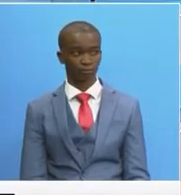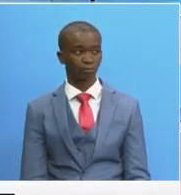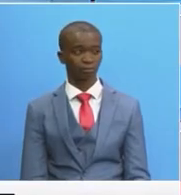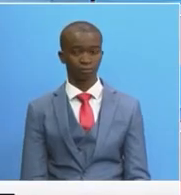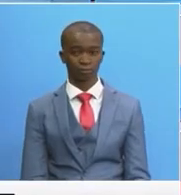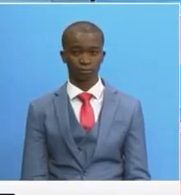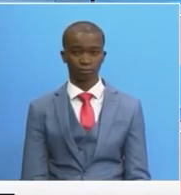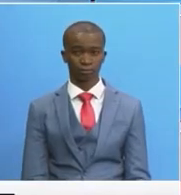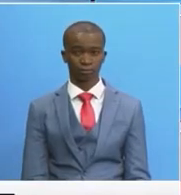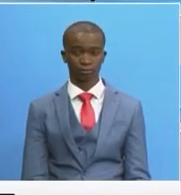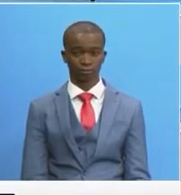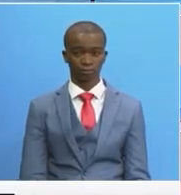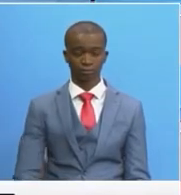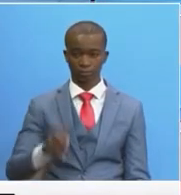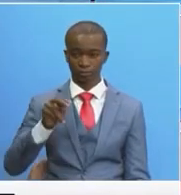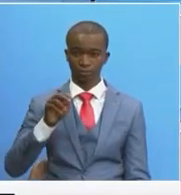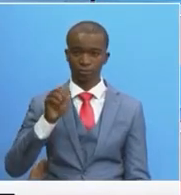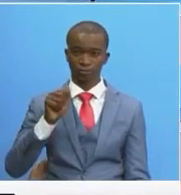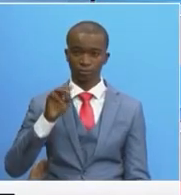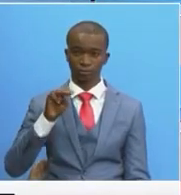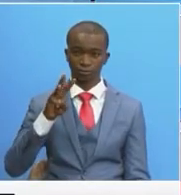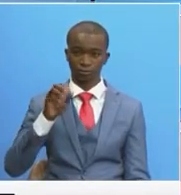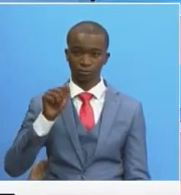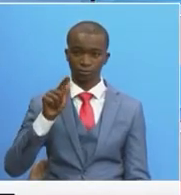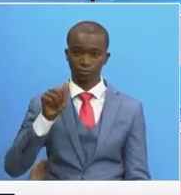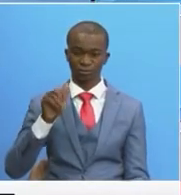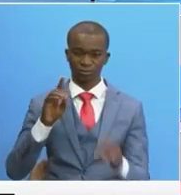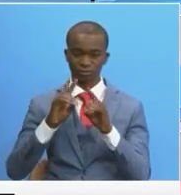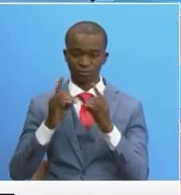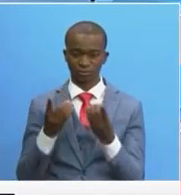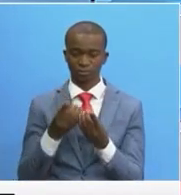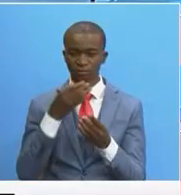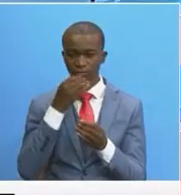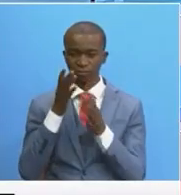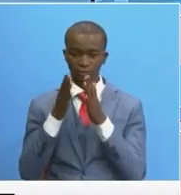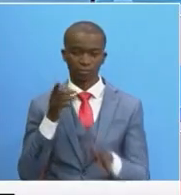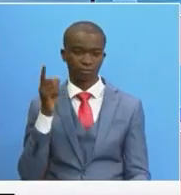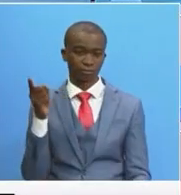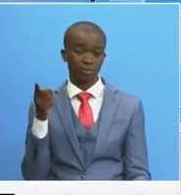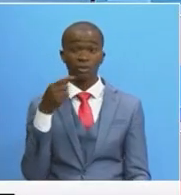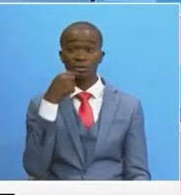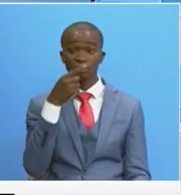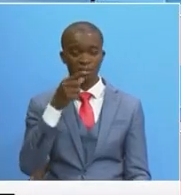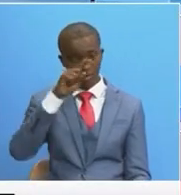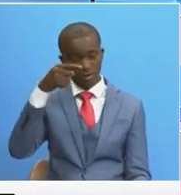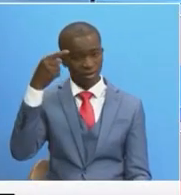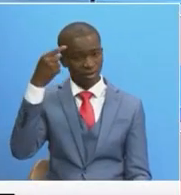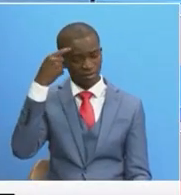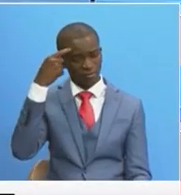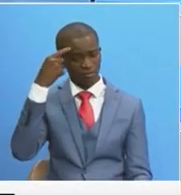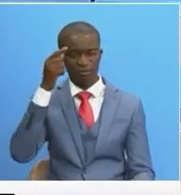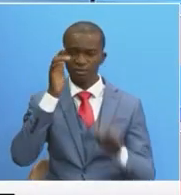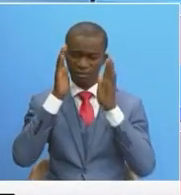Southern Province, where Namwala District Commissioner Ephraim Shandavu has reaffirmed government's commitment